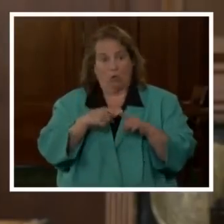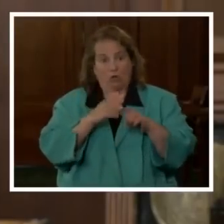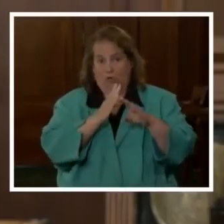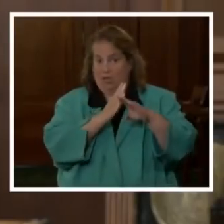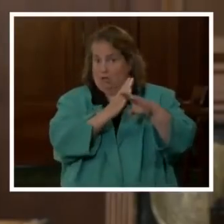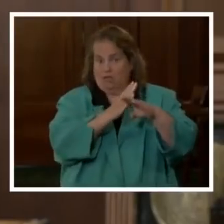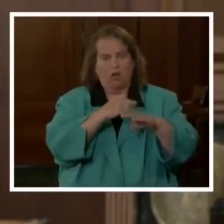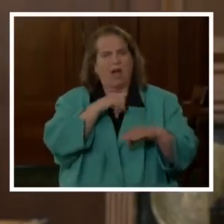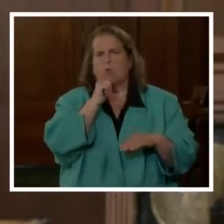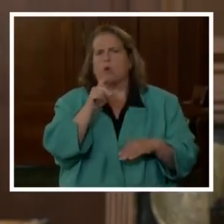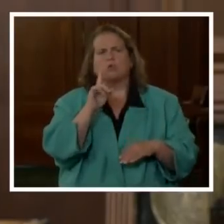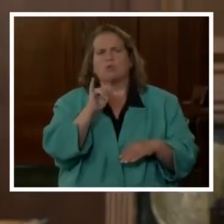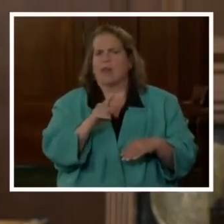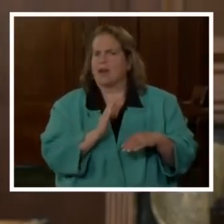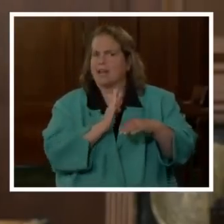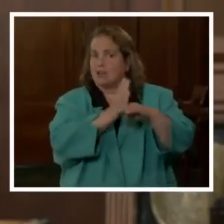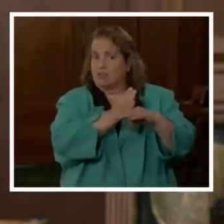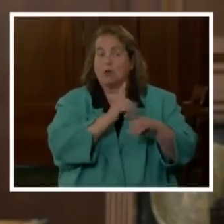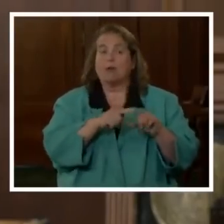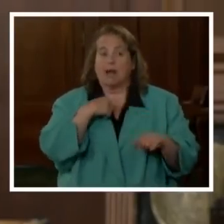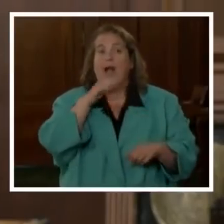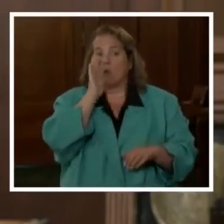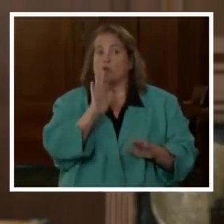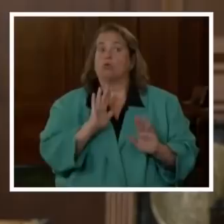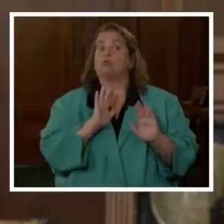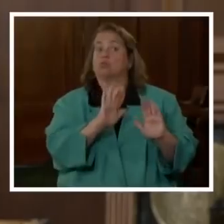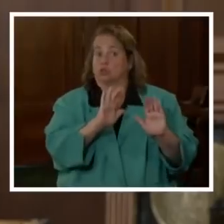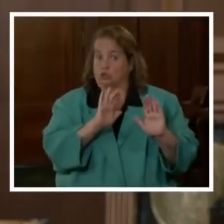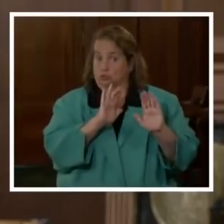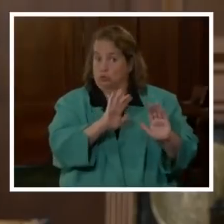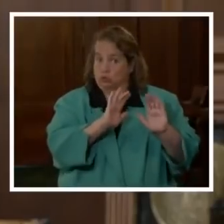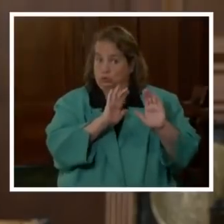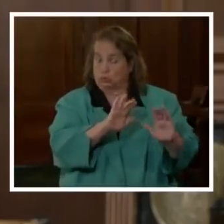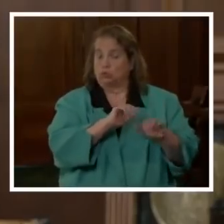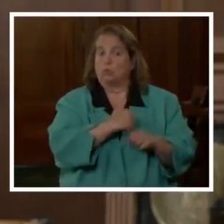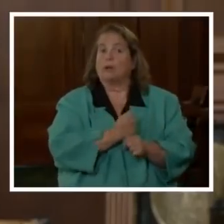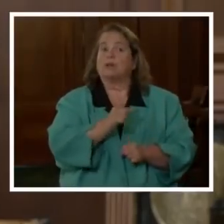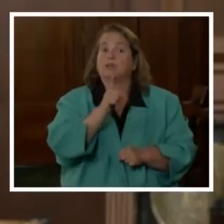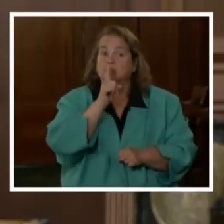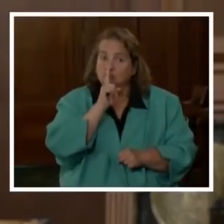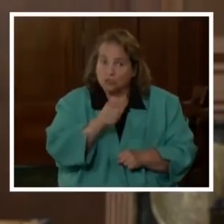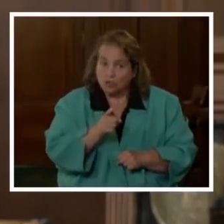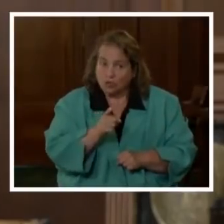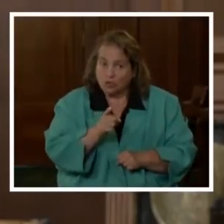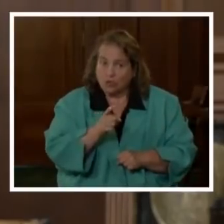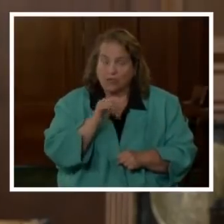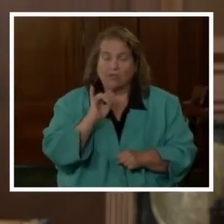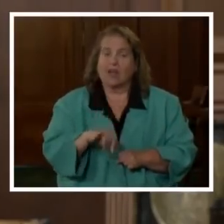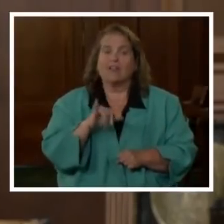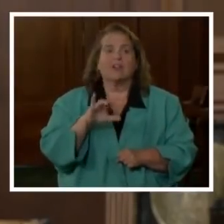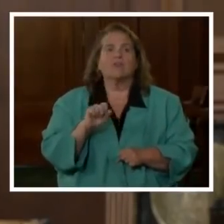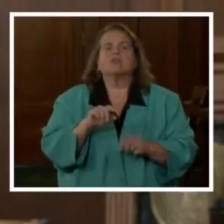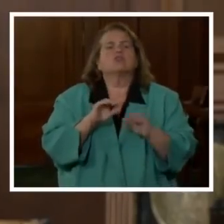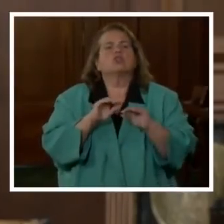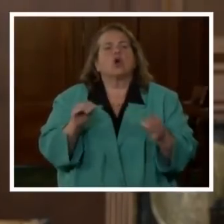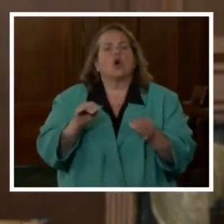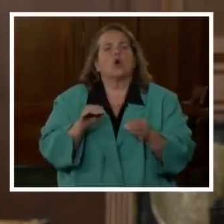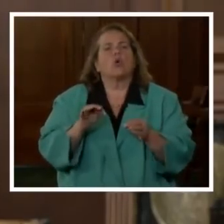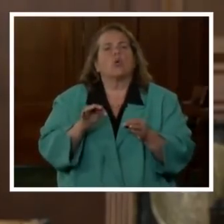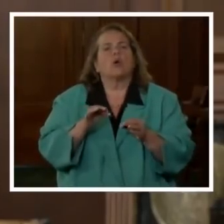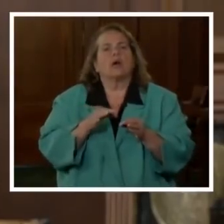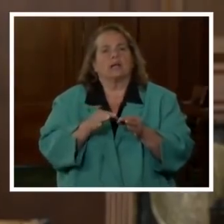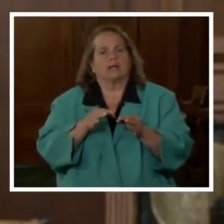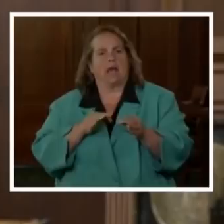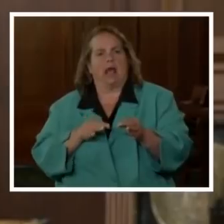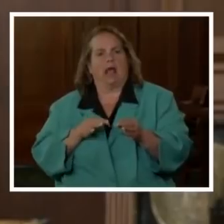that. But I am going to push and push to make sure that there is no delay